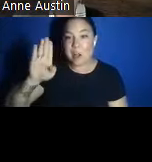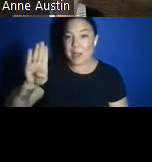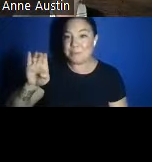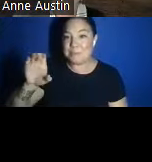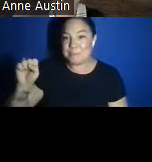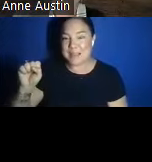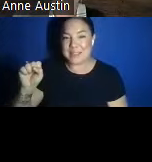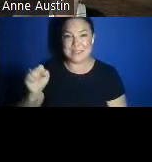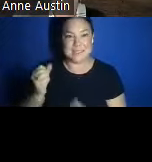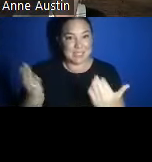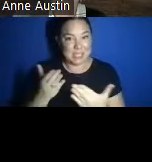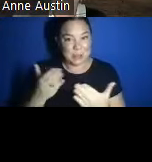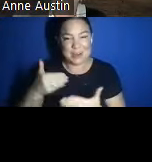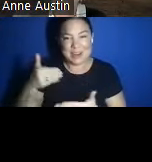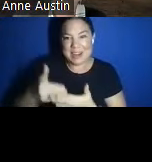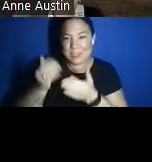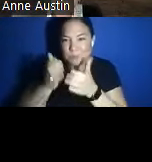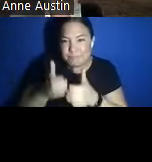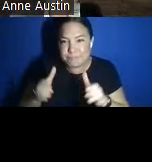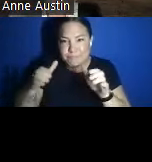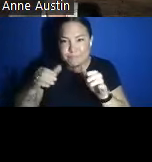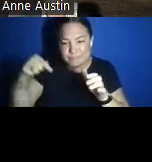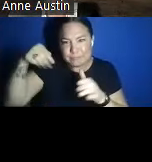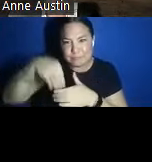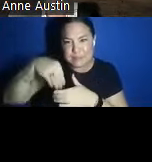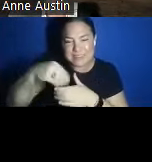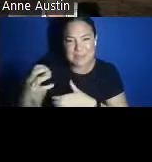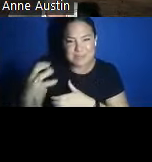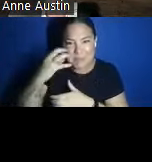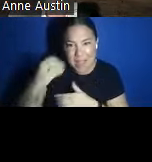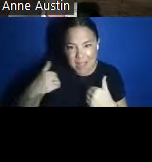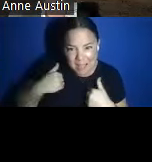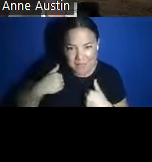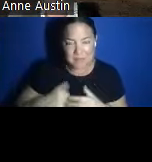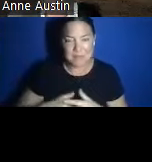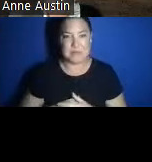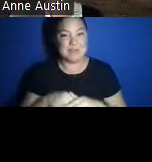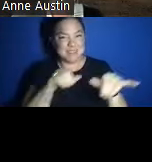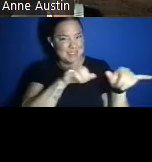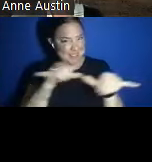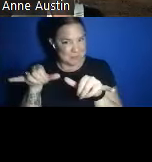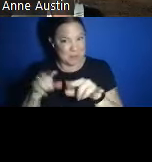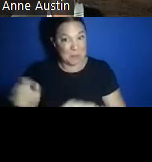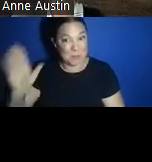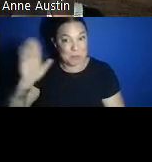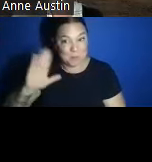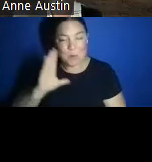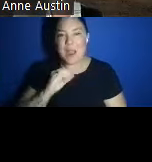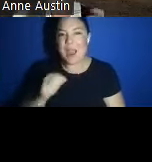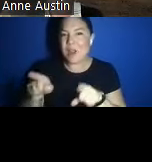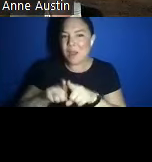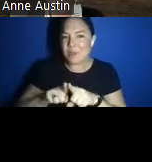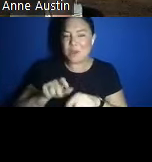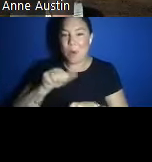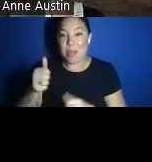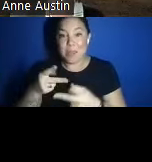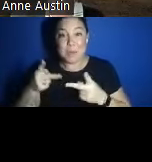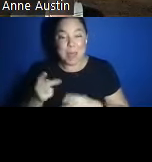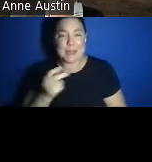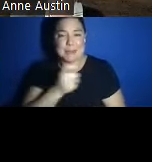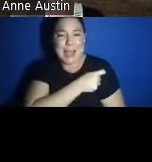standing next to the cone of fat. And when we look at other placements of the tattoos, you can see